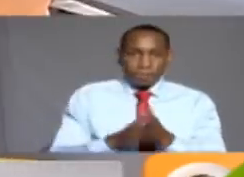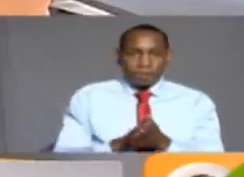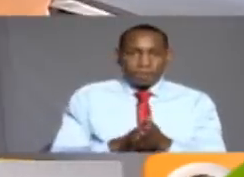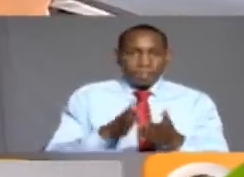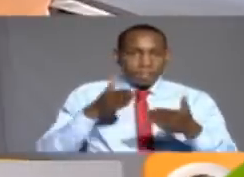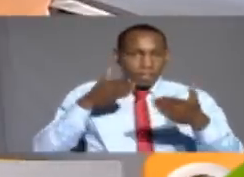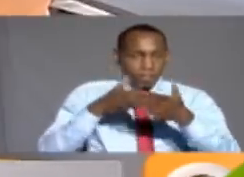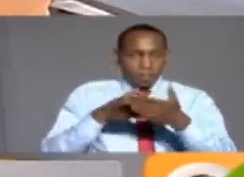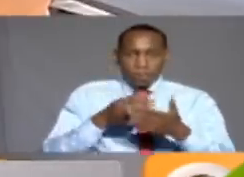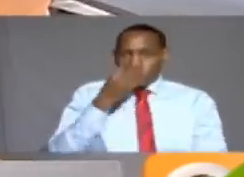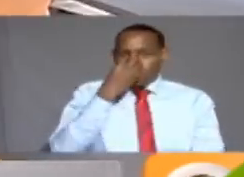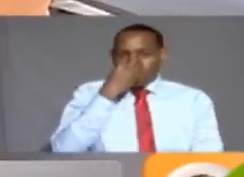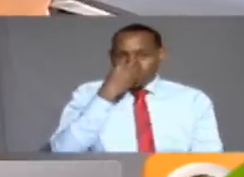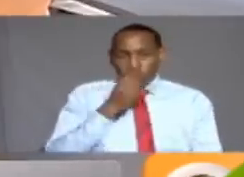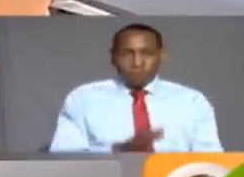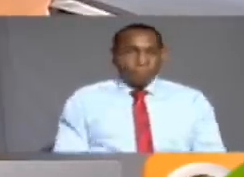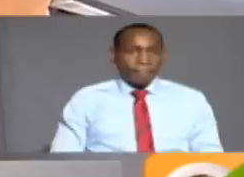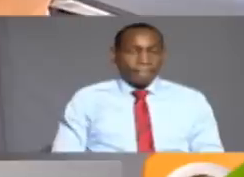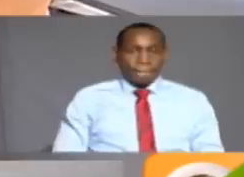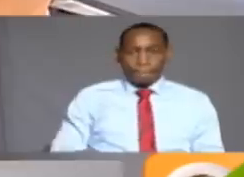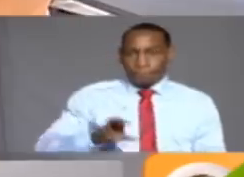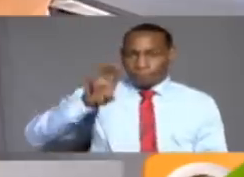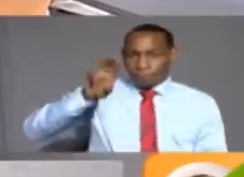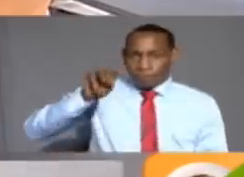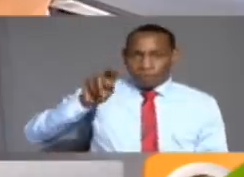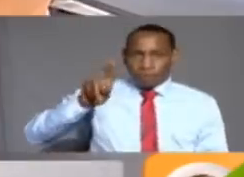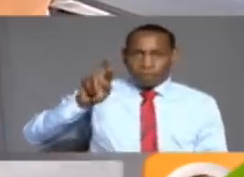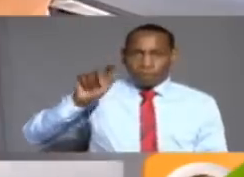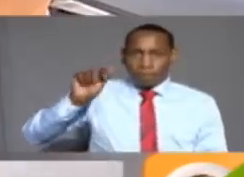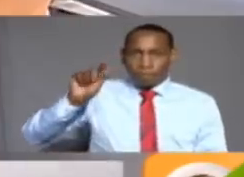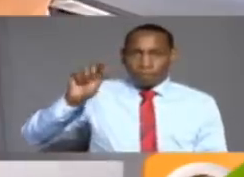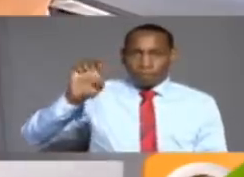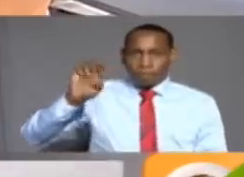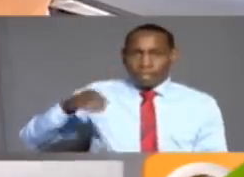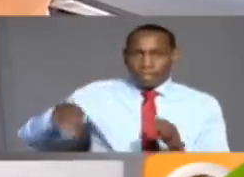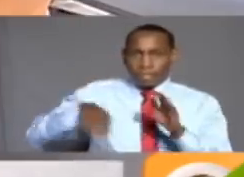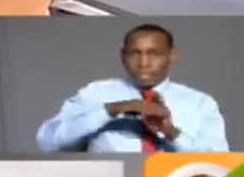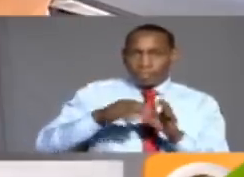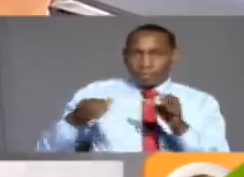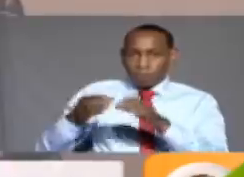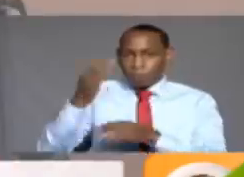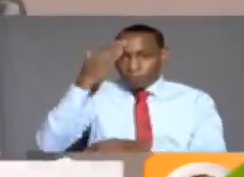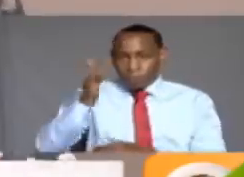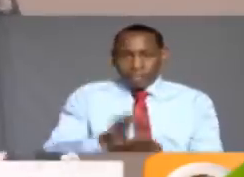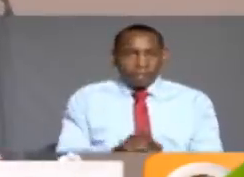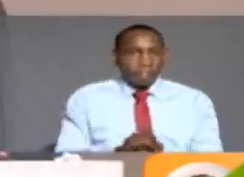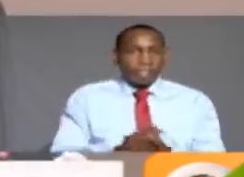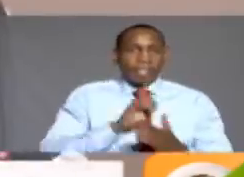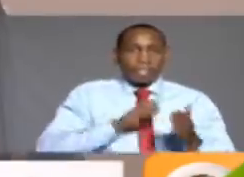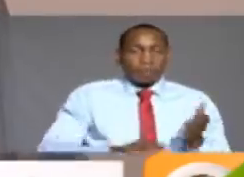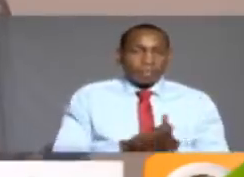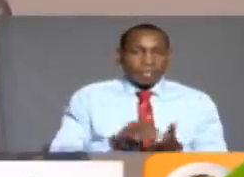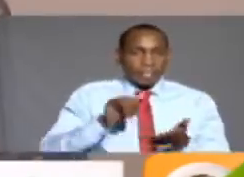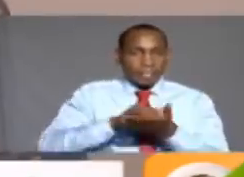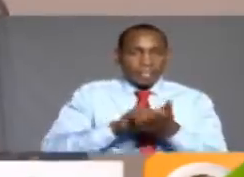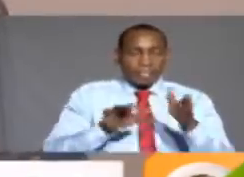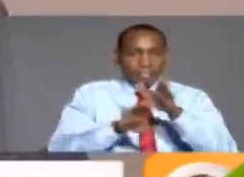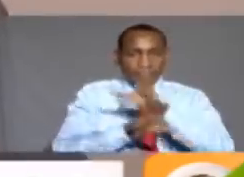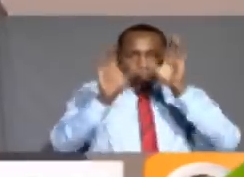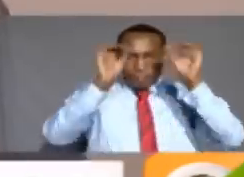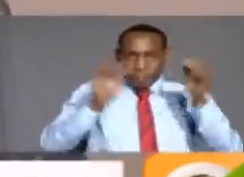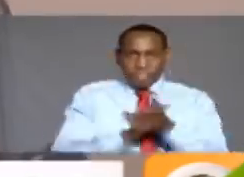Ruto. Yeah. And Murathe was actually chased out of the party because of going direct and actually saying the deputy